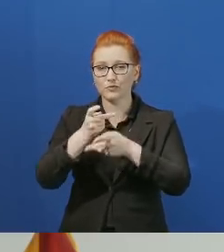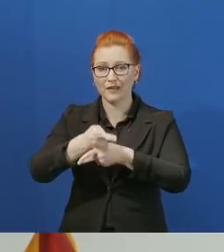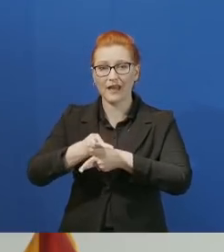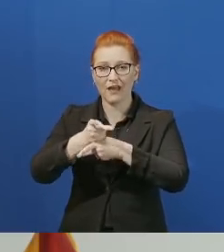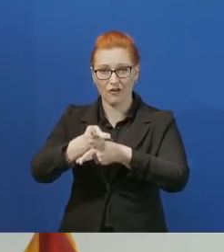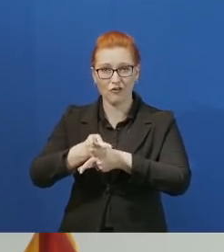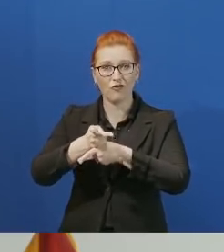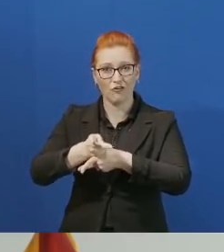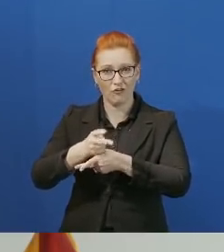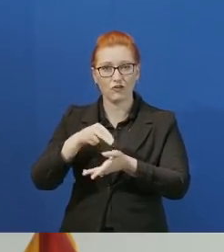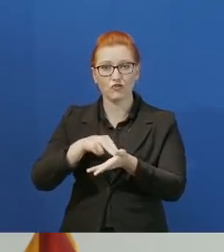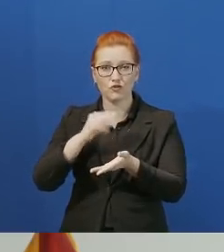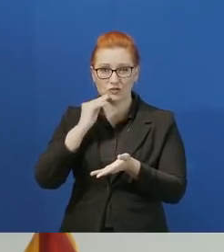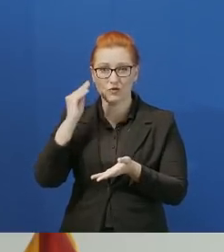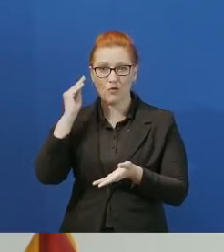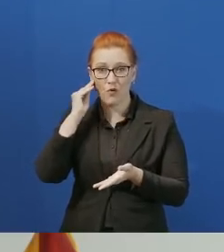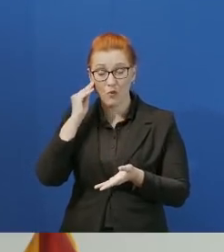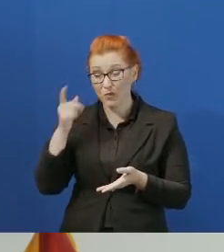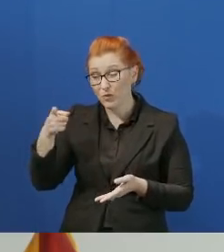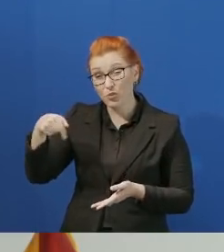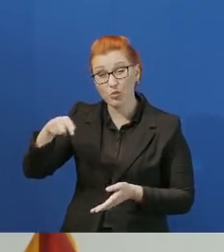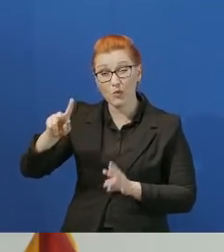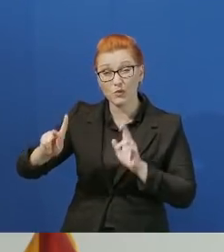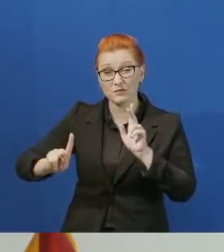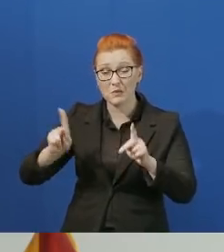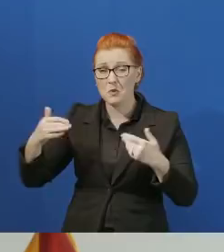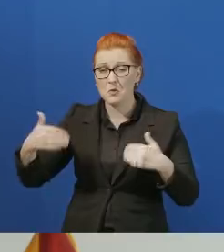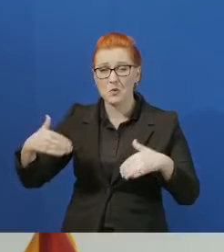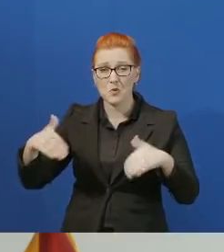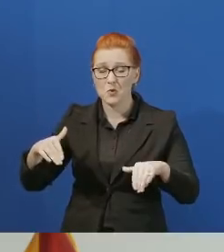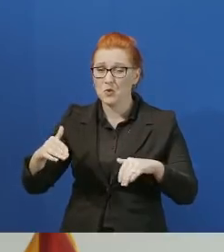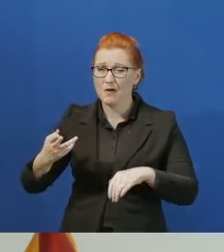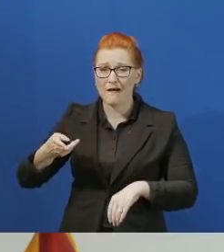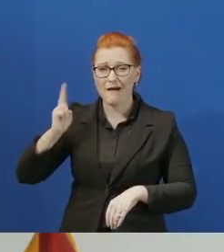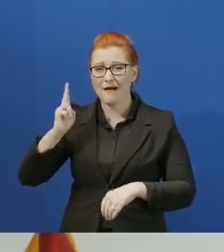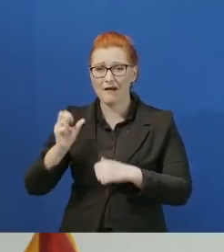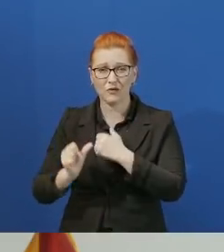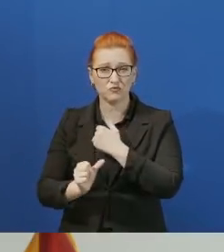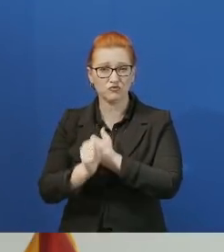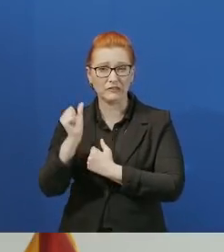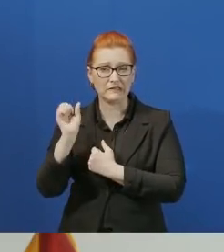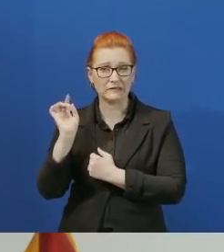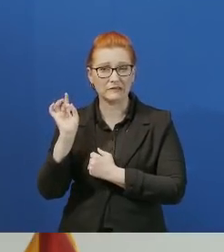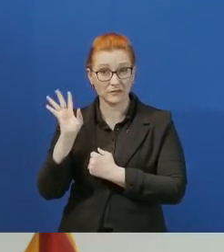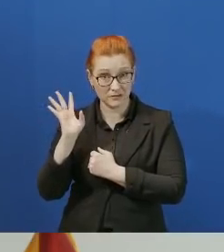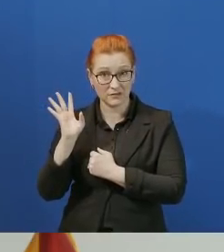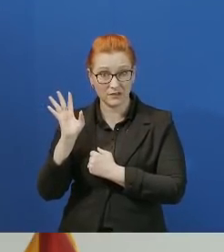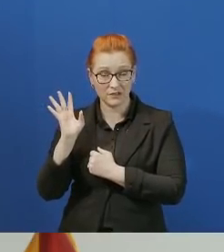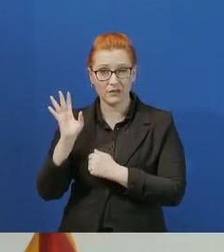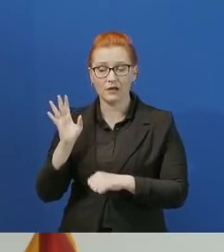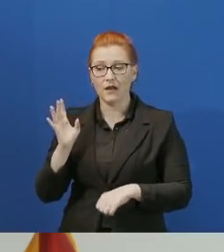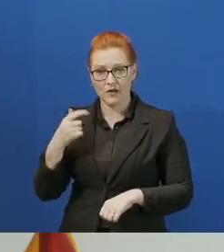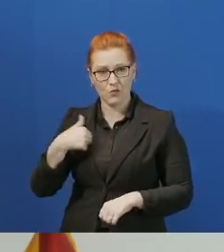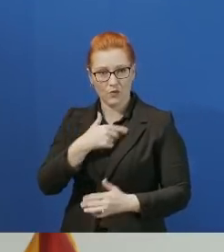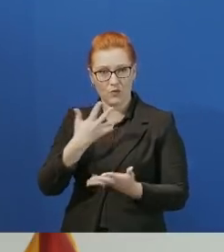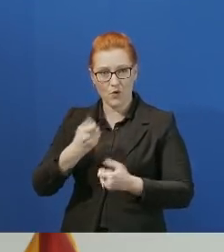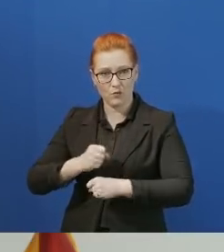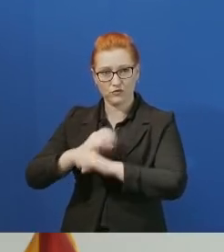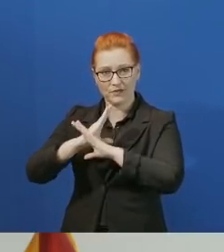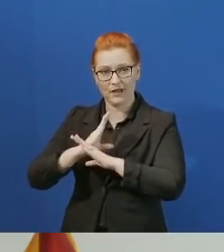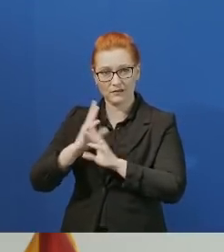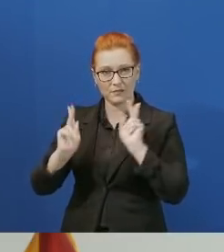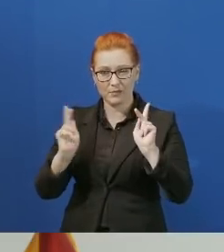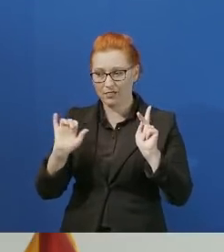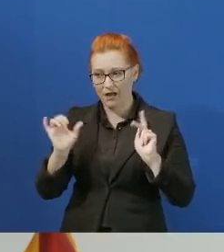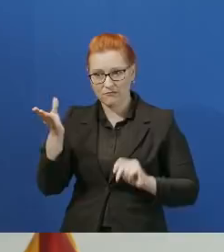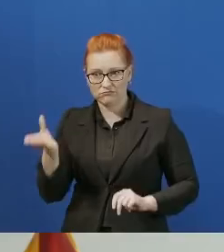folks that have been the most vulnerable, that remain the most vulnerable, and these are the folks that we want to protect. And I want